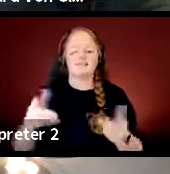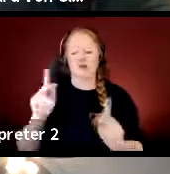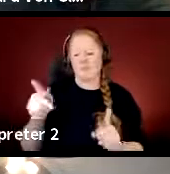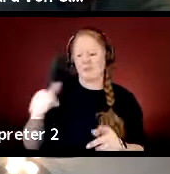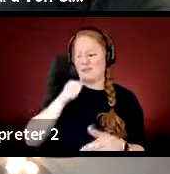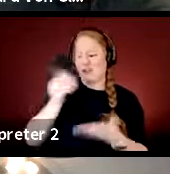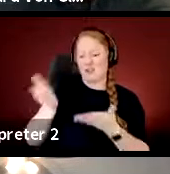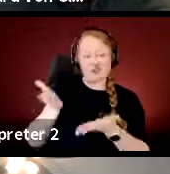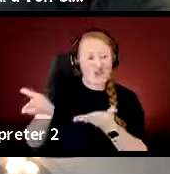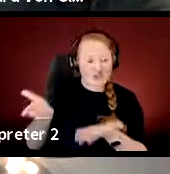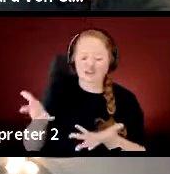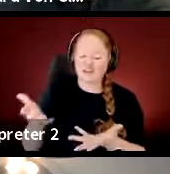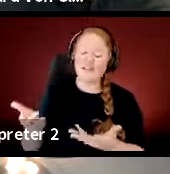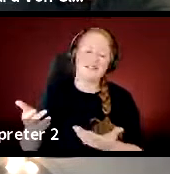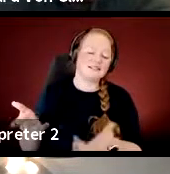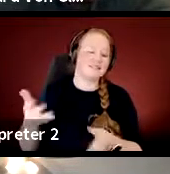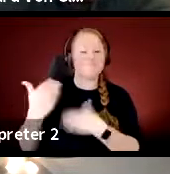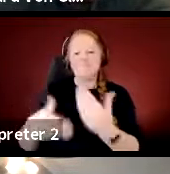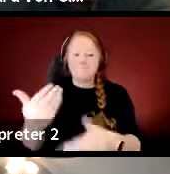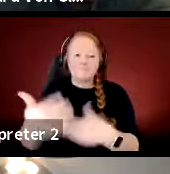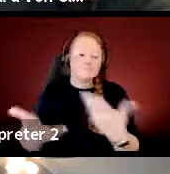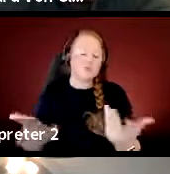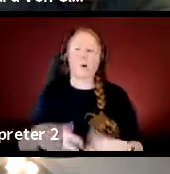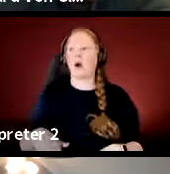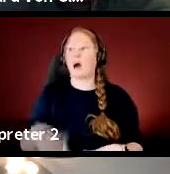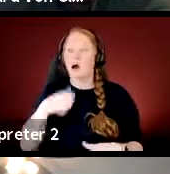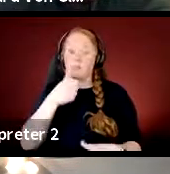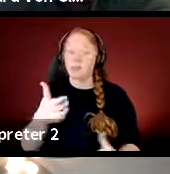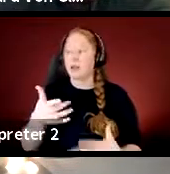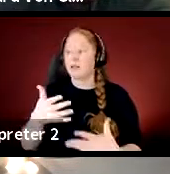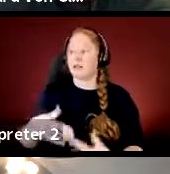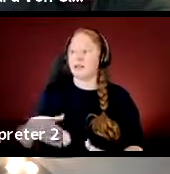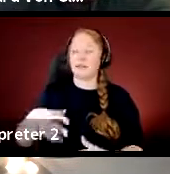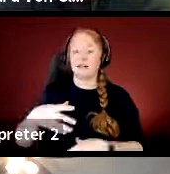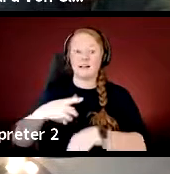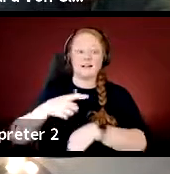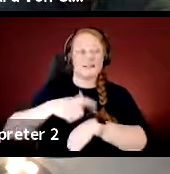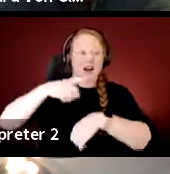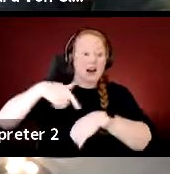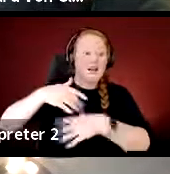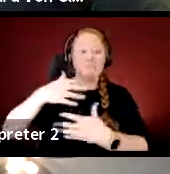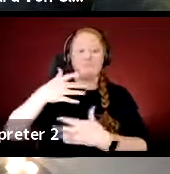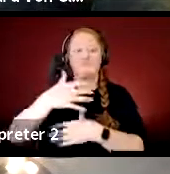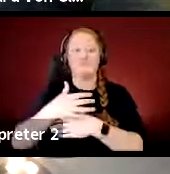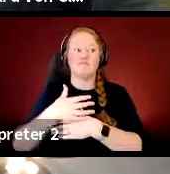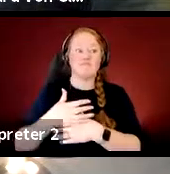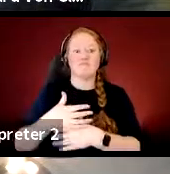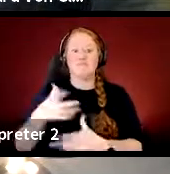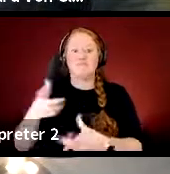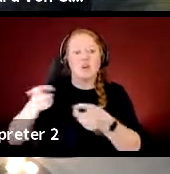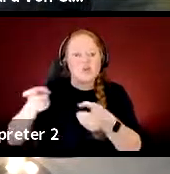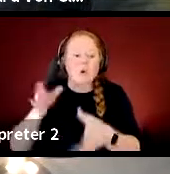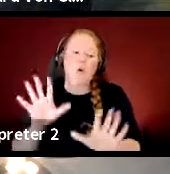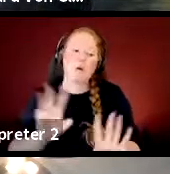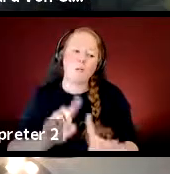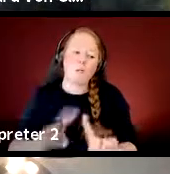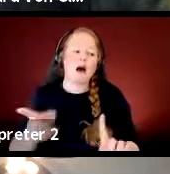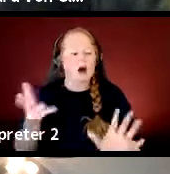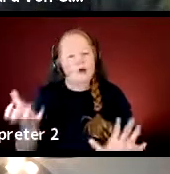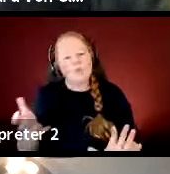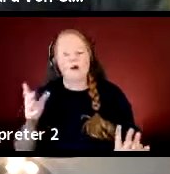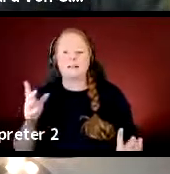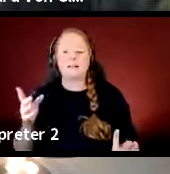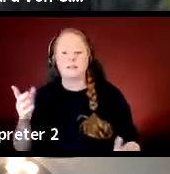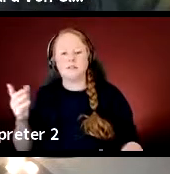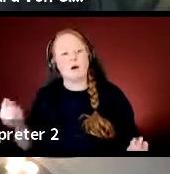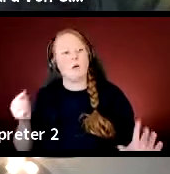on and so forth. I won't hold you guys up. You guys have a lot of work, and I know there's a lot of people talking. So I just kind of want to point to somebody